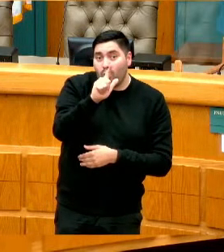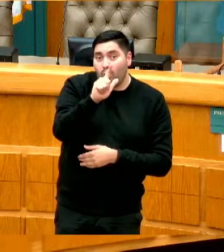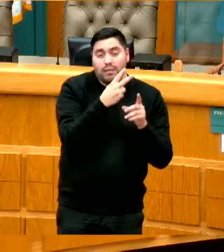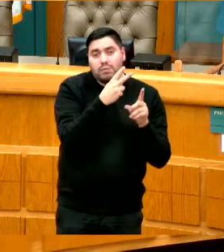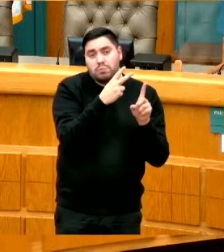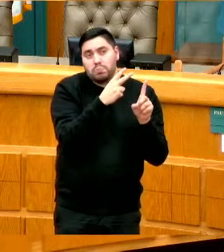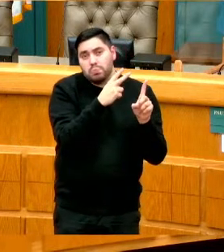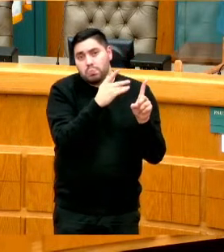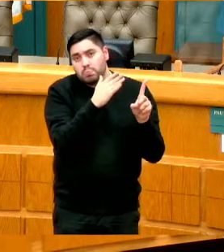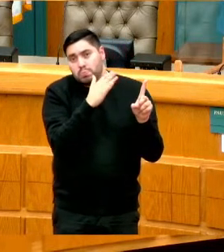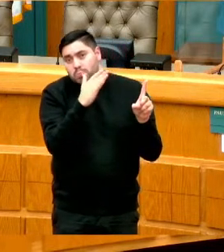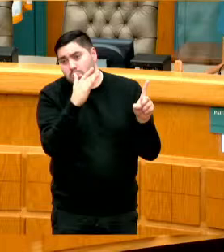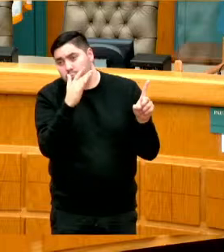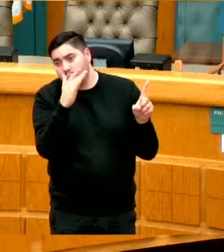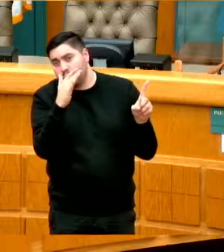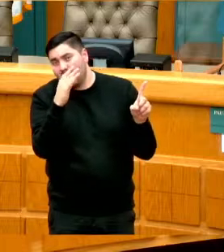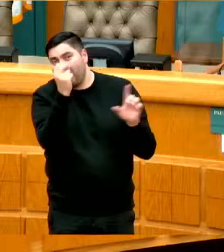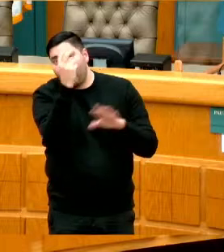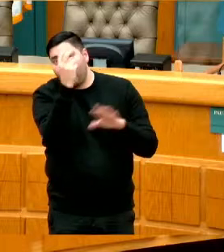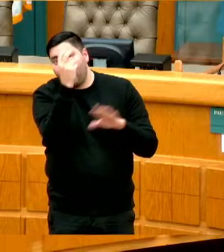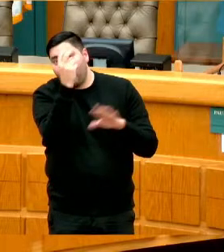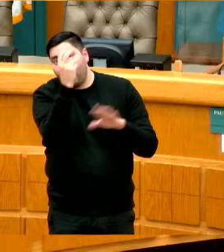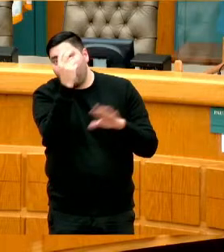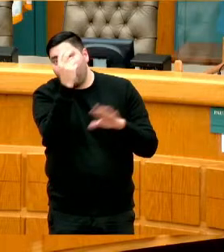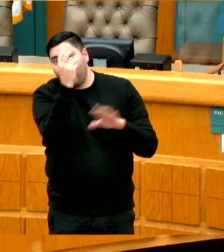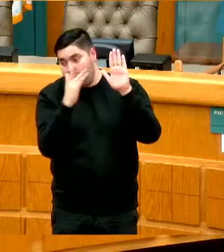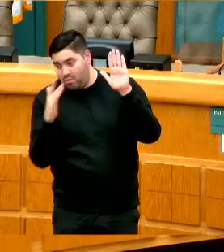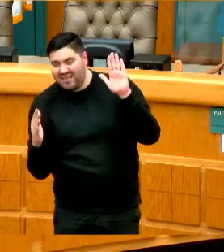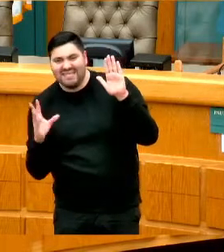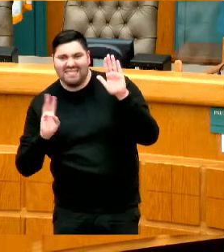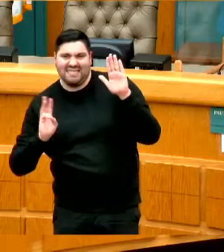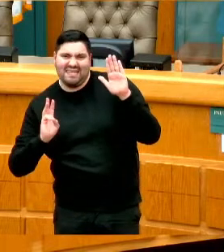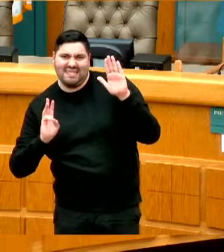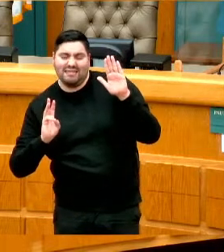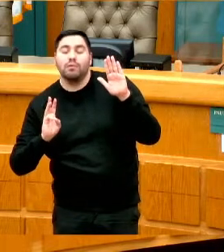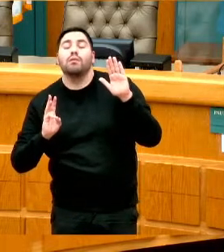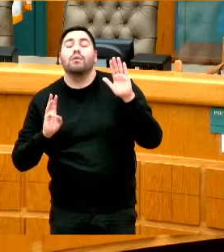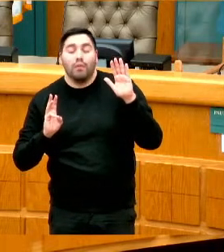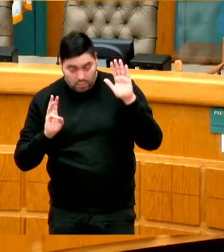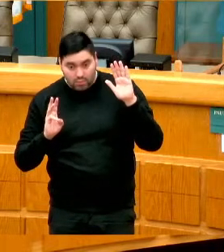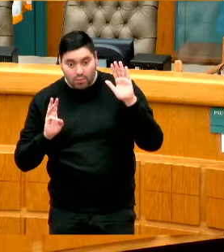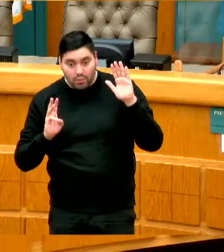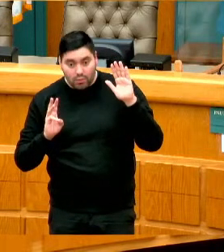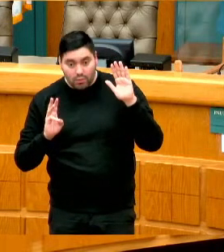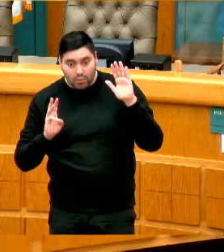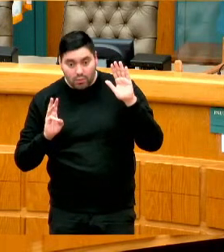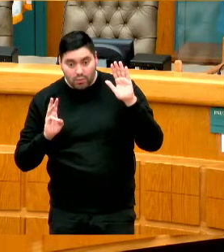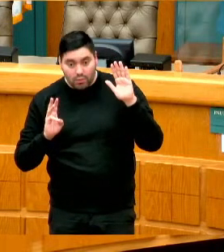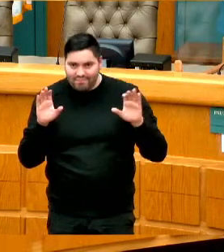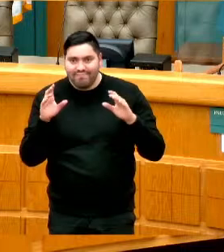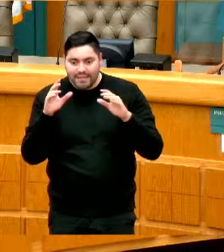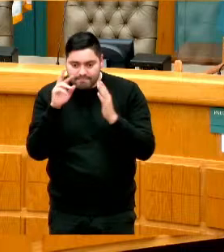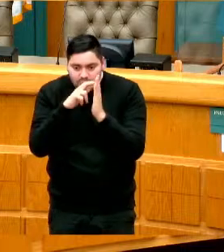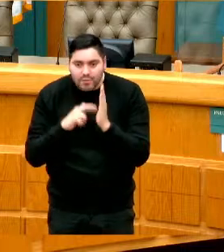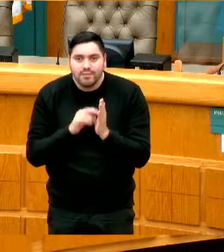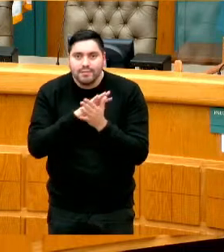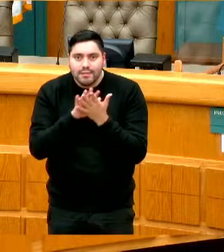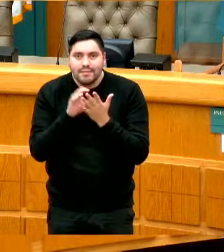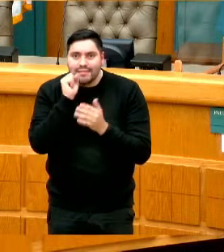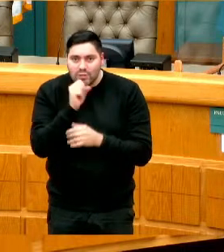be registering additional seniors for the Save Our Senior program. Operators will be standing by to